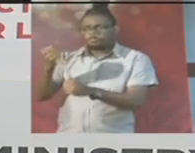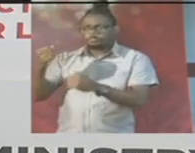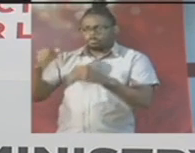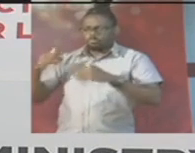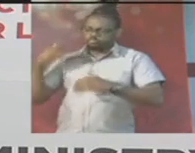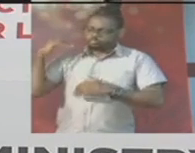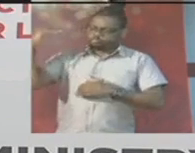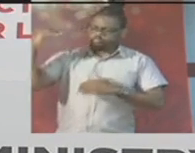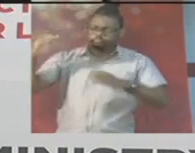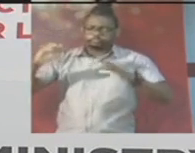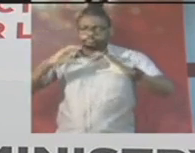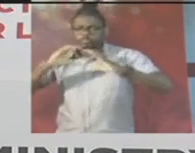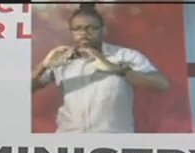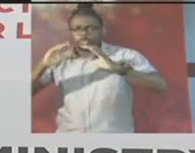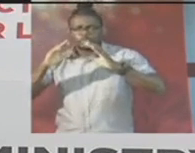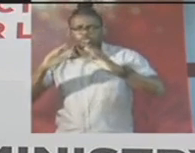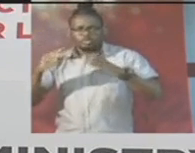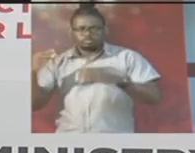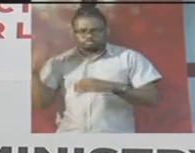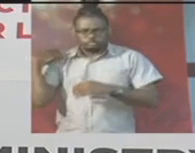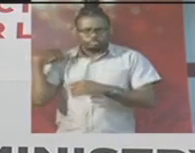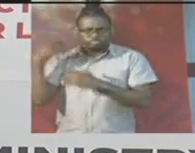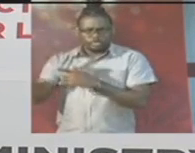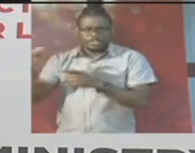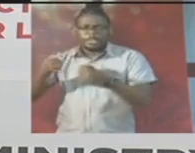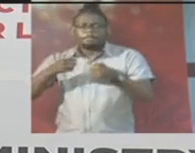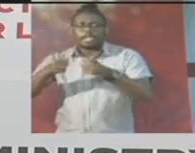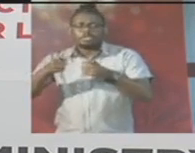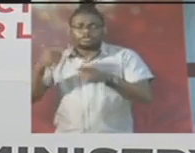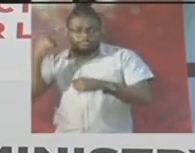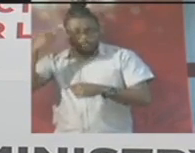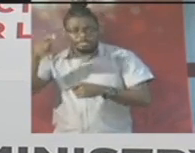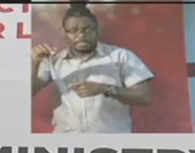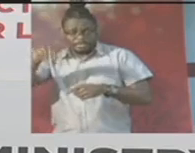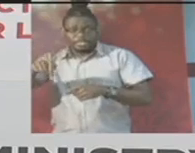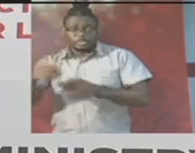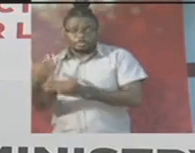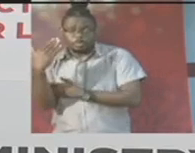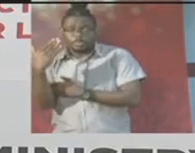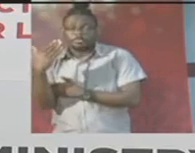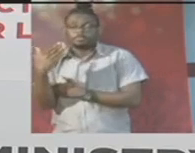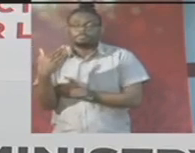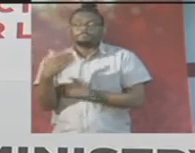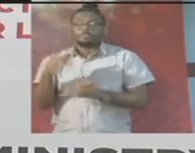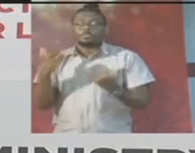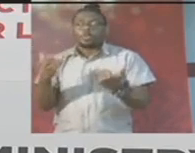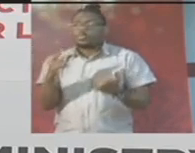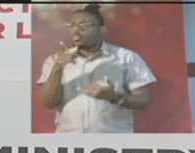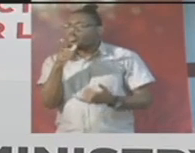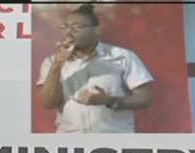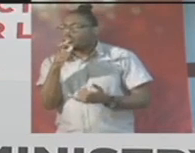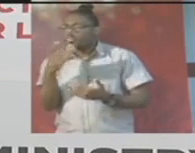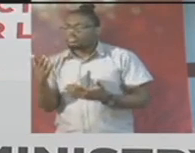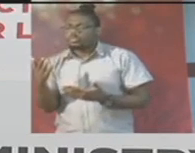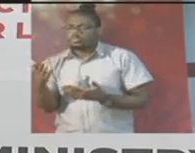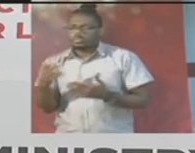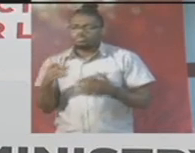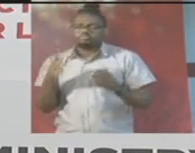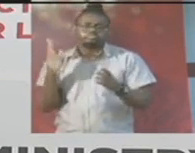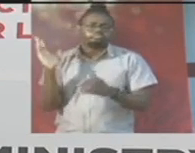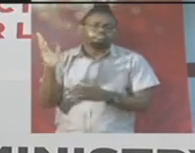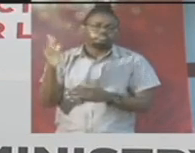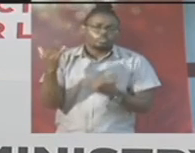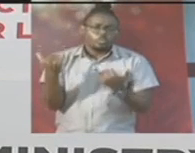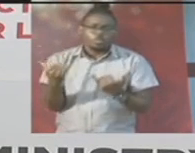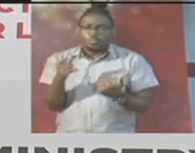Health, and I will be your moderator this morning. I now hand you over to Dr.